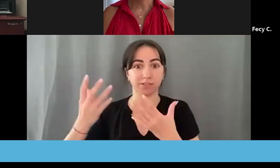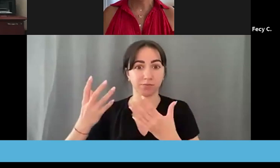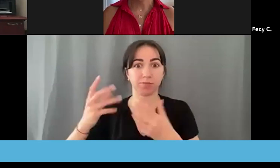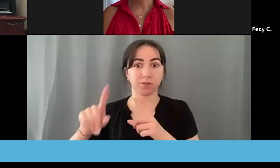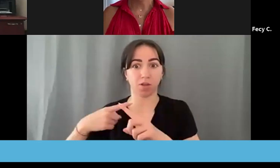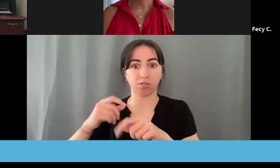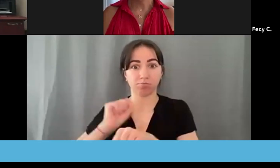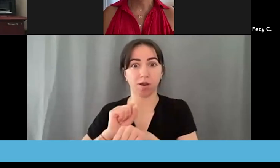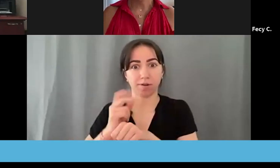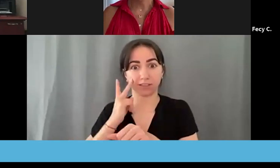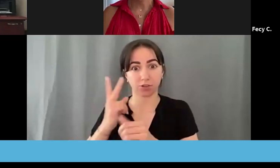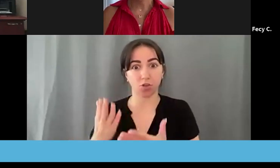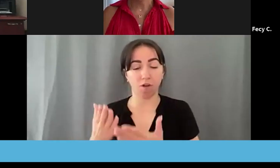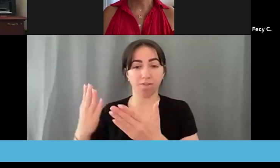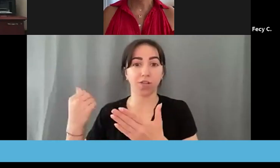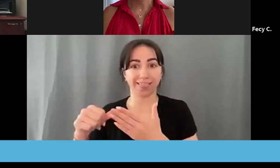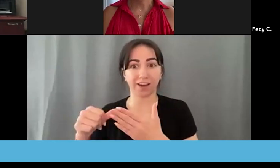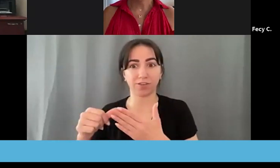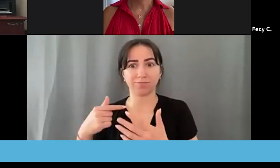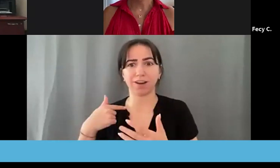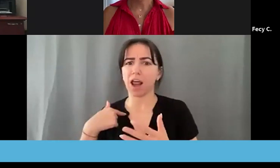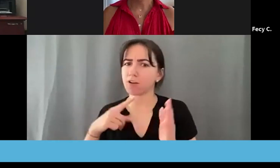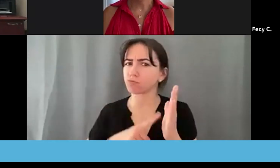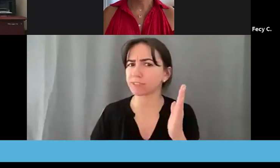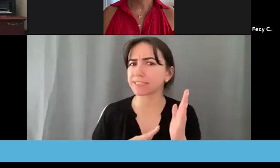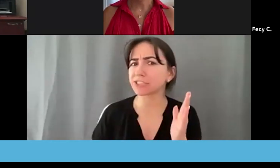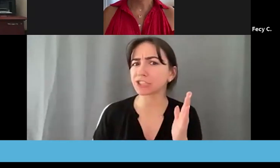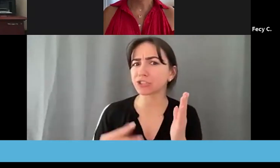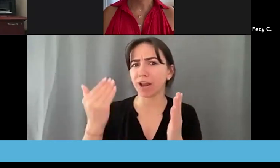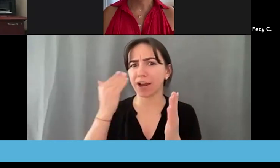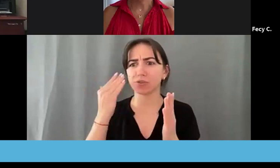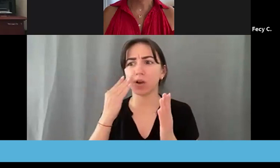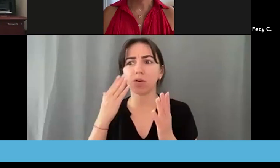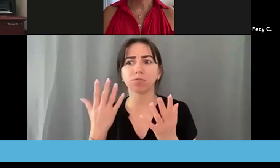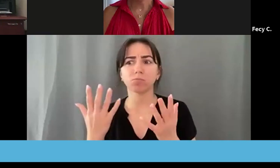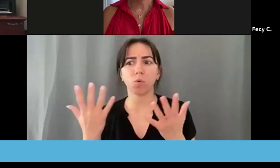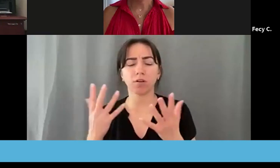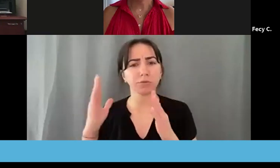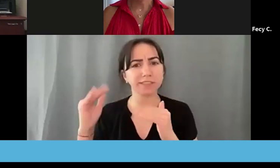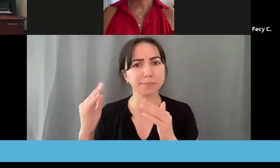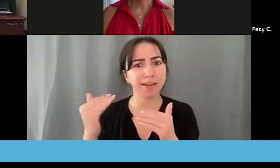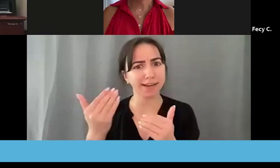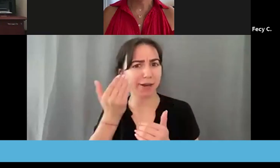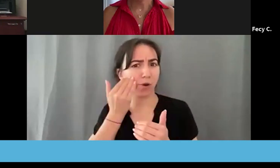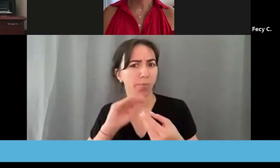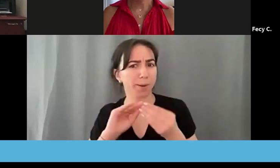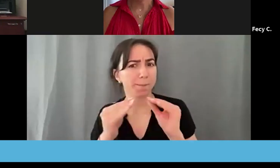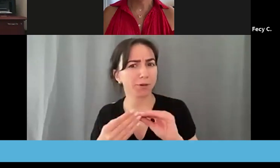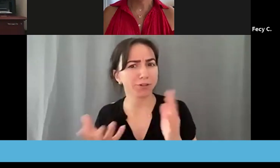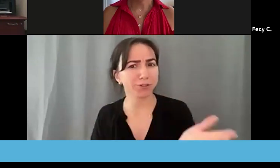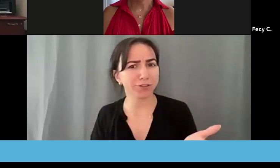I got the offer letter and I saw, and I did my research and I knew what I was getting myself into and I knew the numbers,